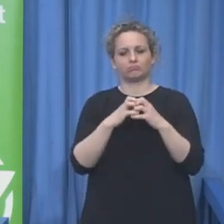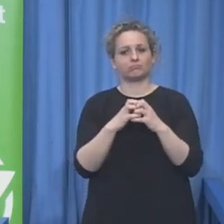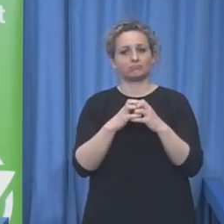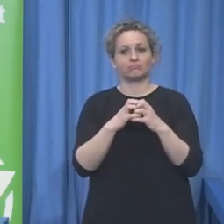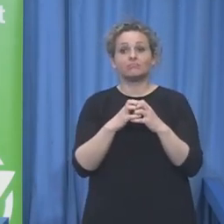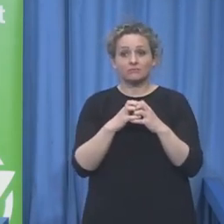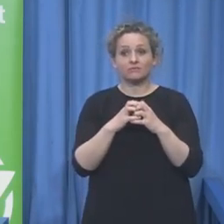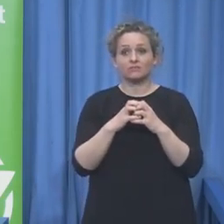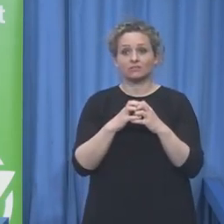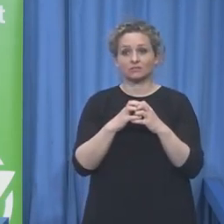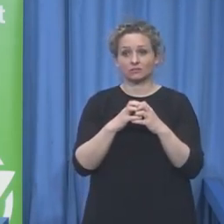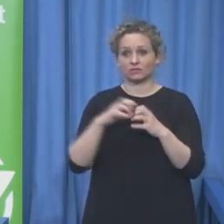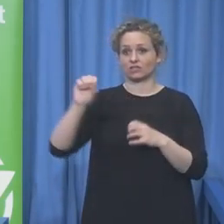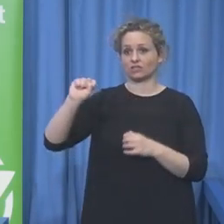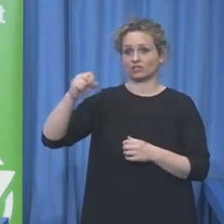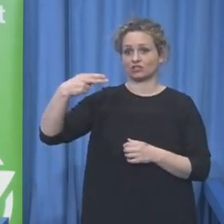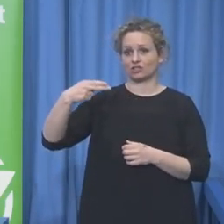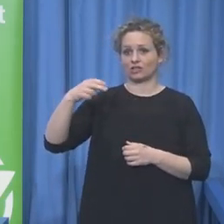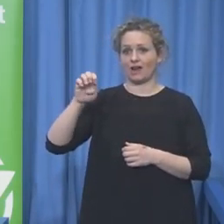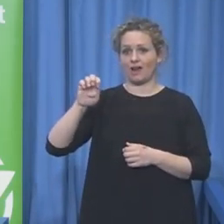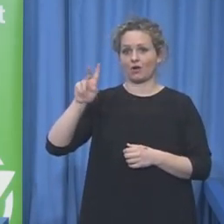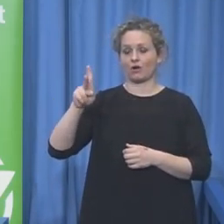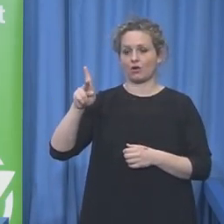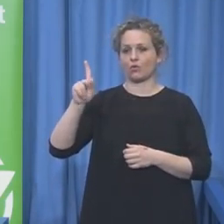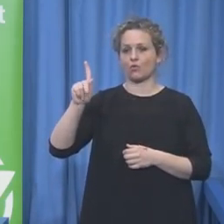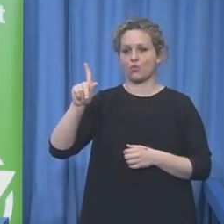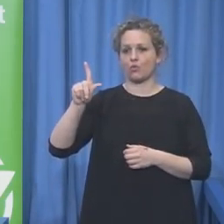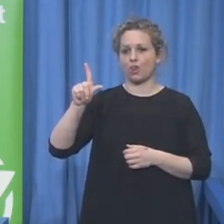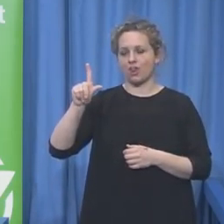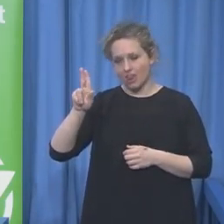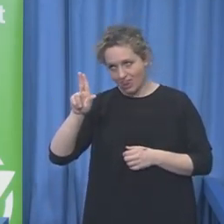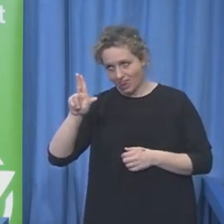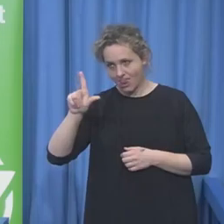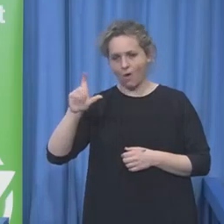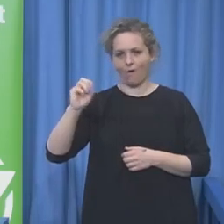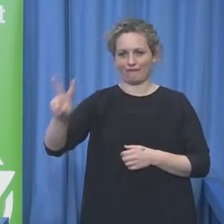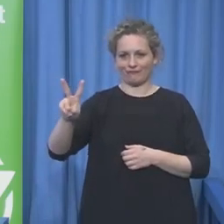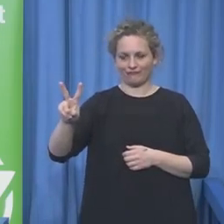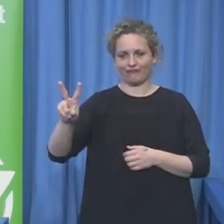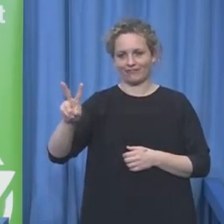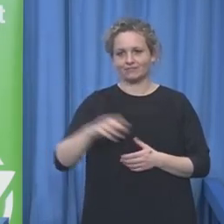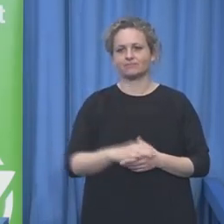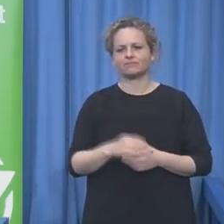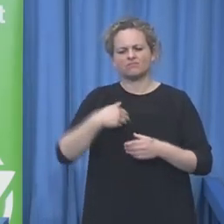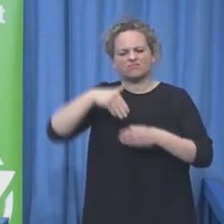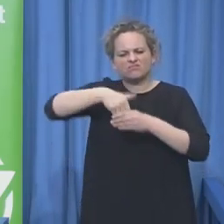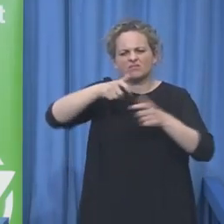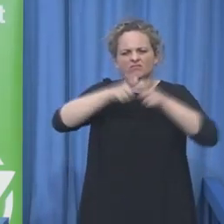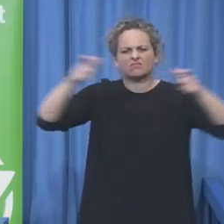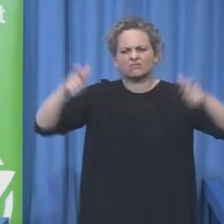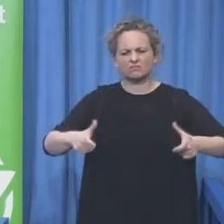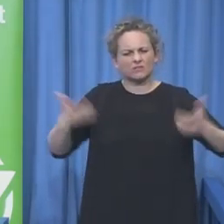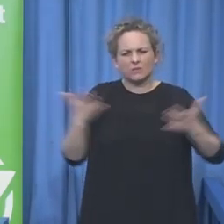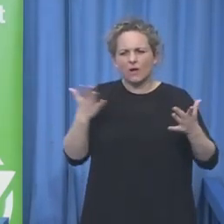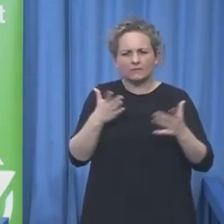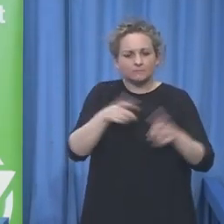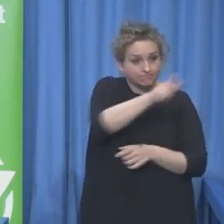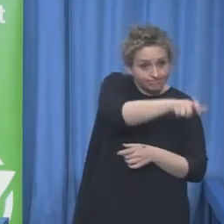with mental illness, and today I want to present the integrative unit model that was developed